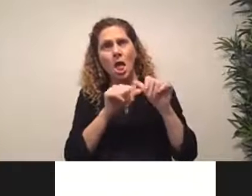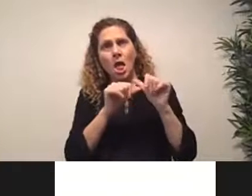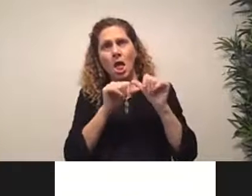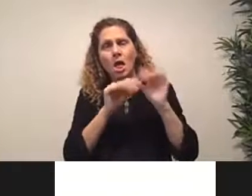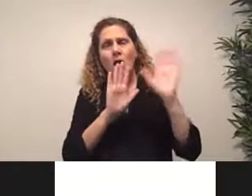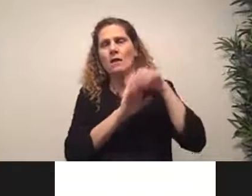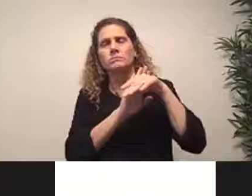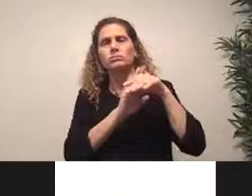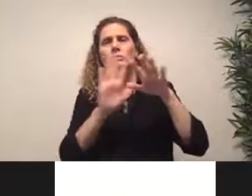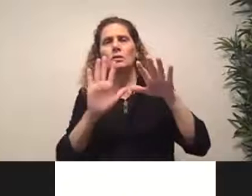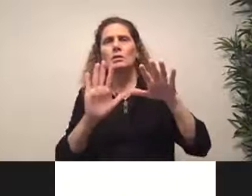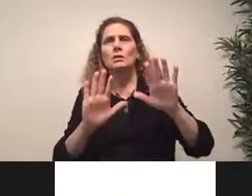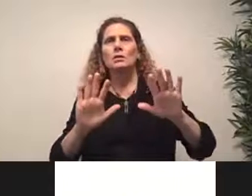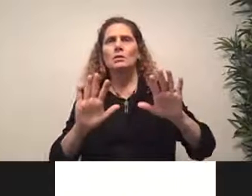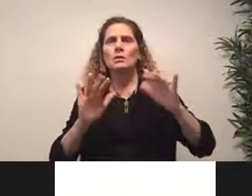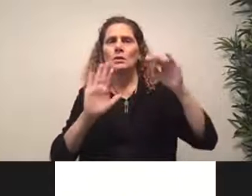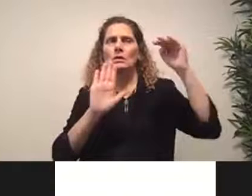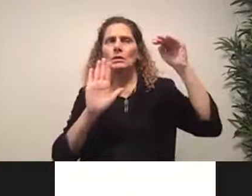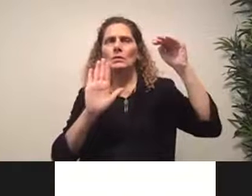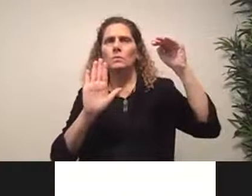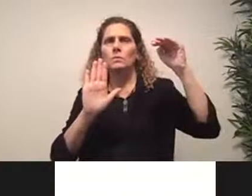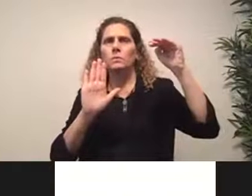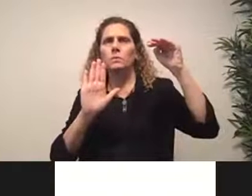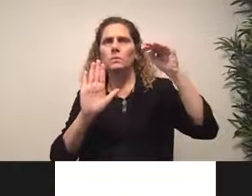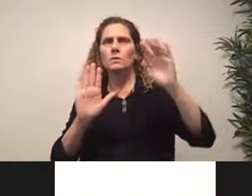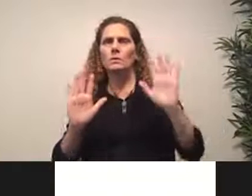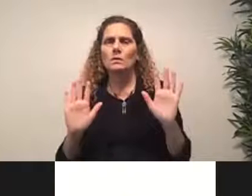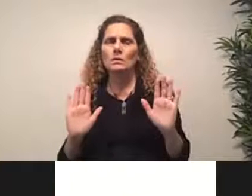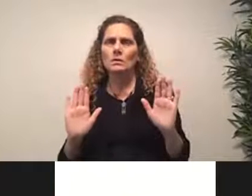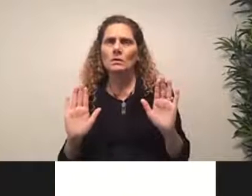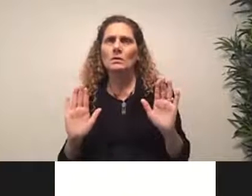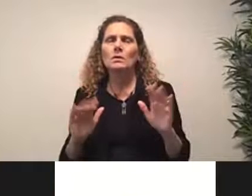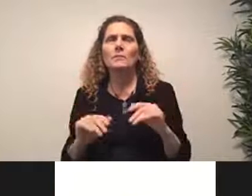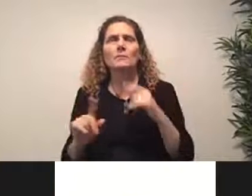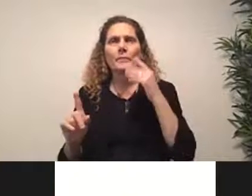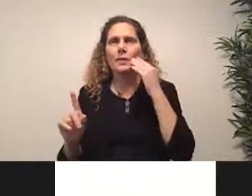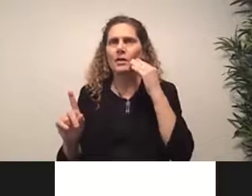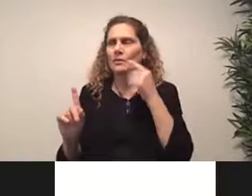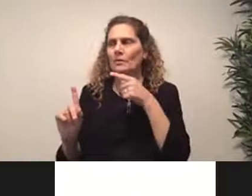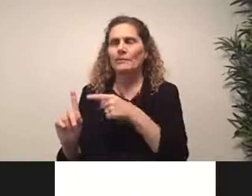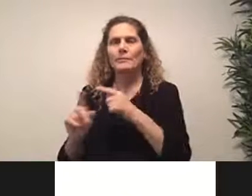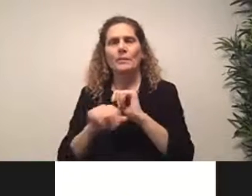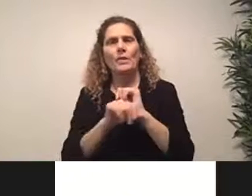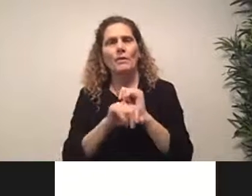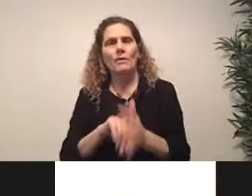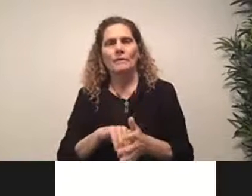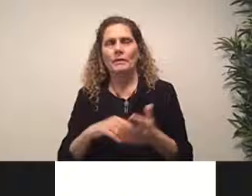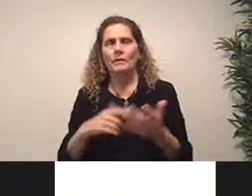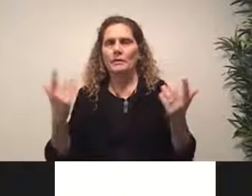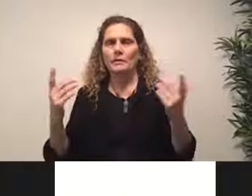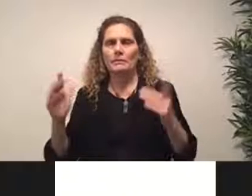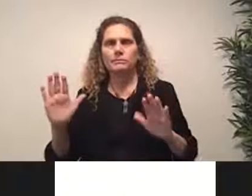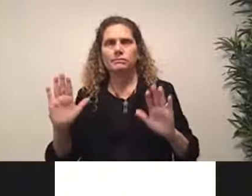nationally, COVID has been a story of ups and downs with a cyclical pattern of the disease burden. As that disease burden